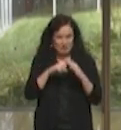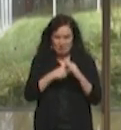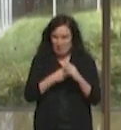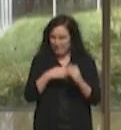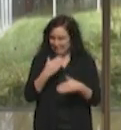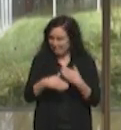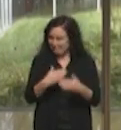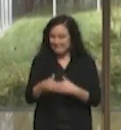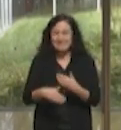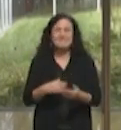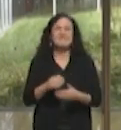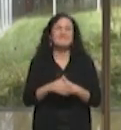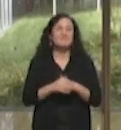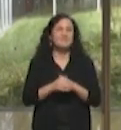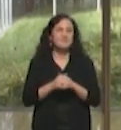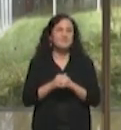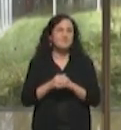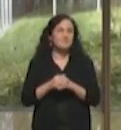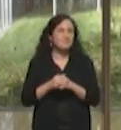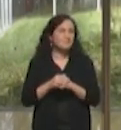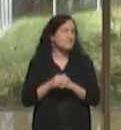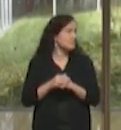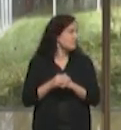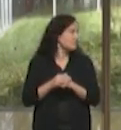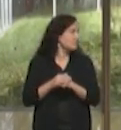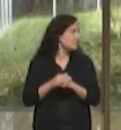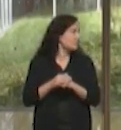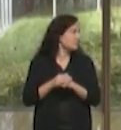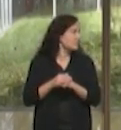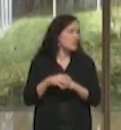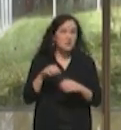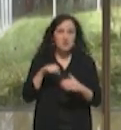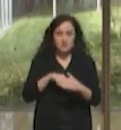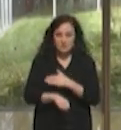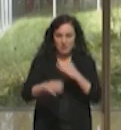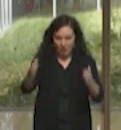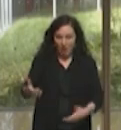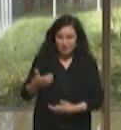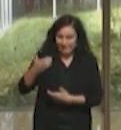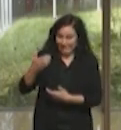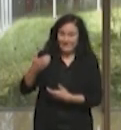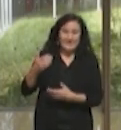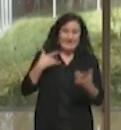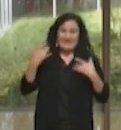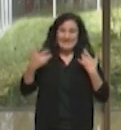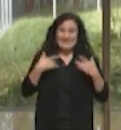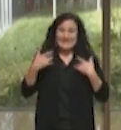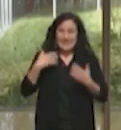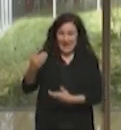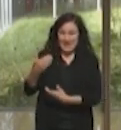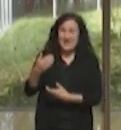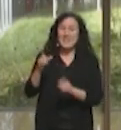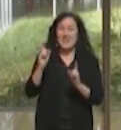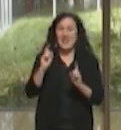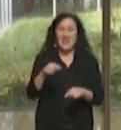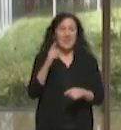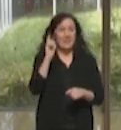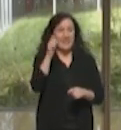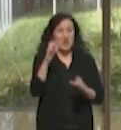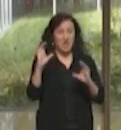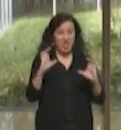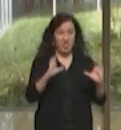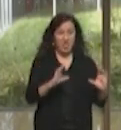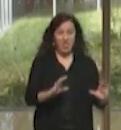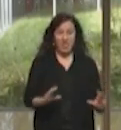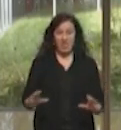York. Also, when the baby comes, it's pure joy until you don't sleep. And